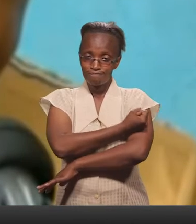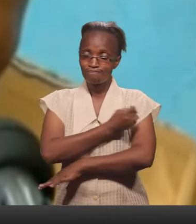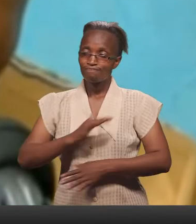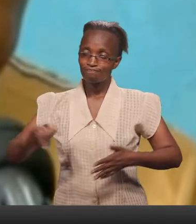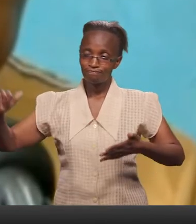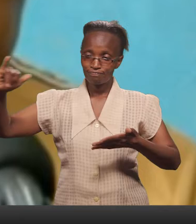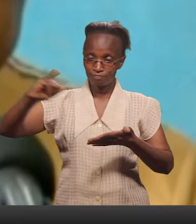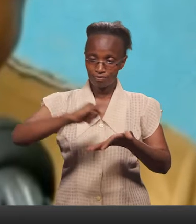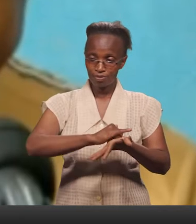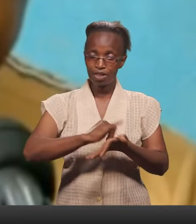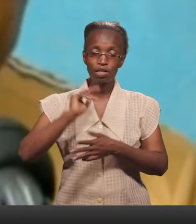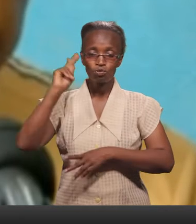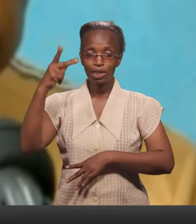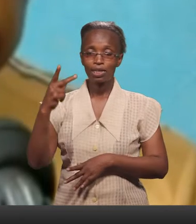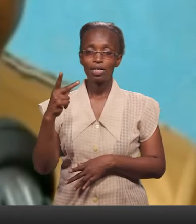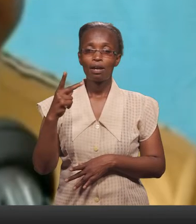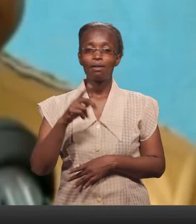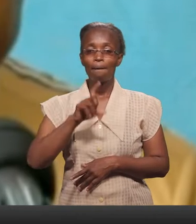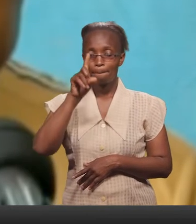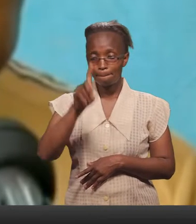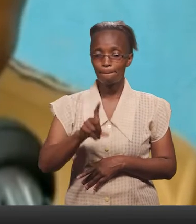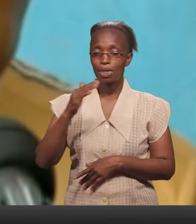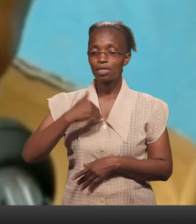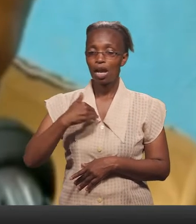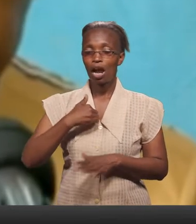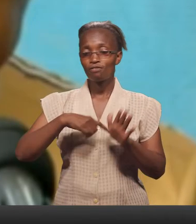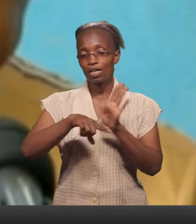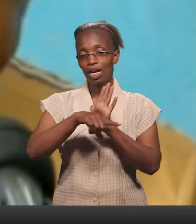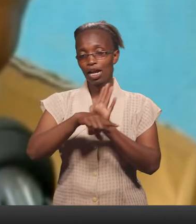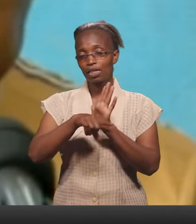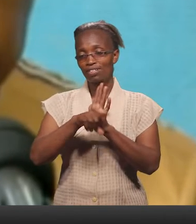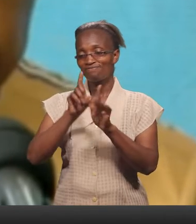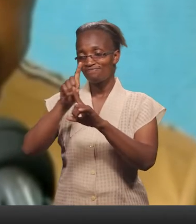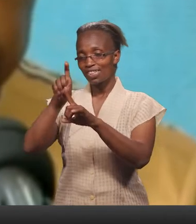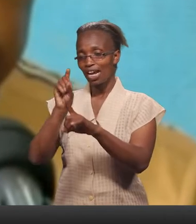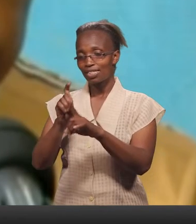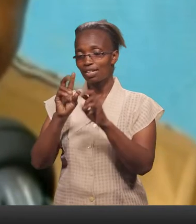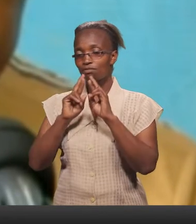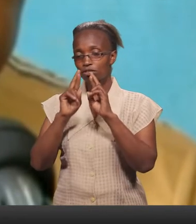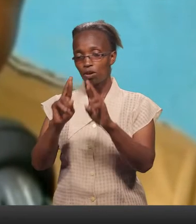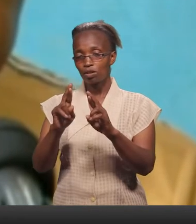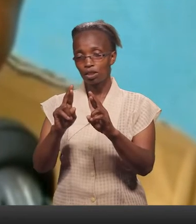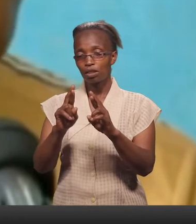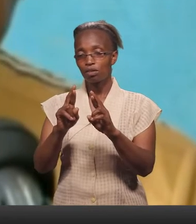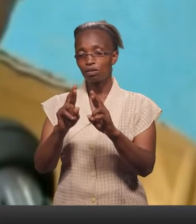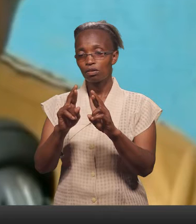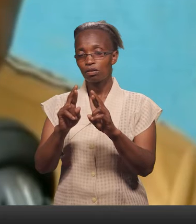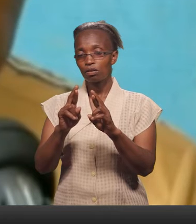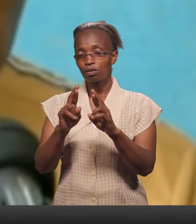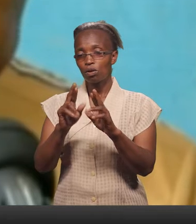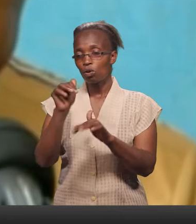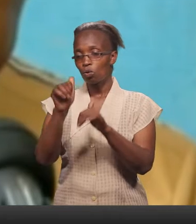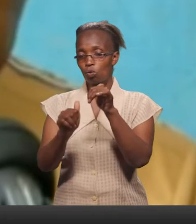unvaccinated travelers arriving at any port of entry into Kenya must have a negative PCR test